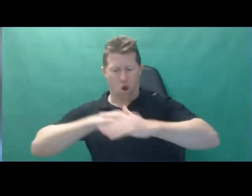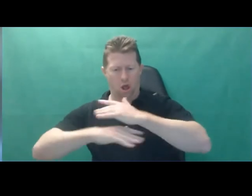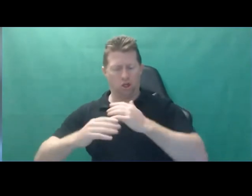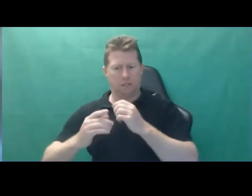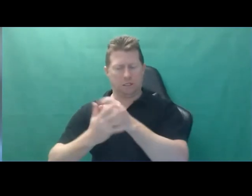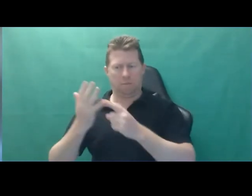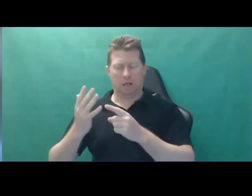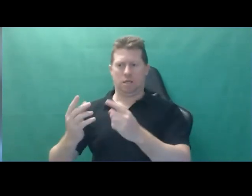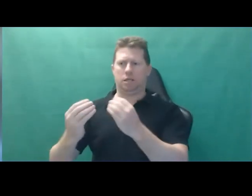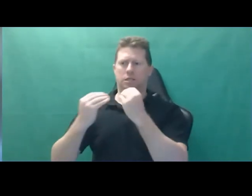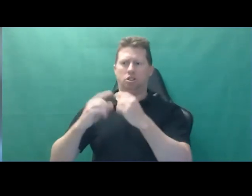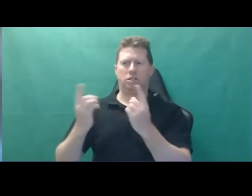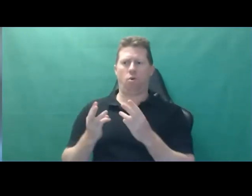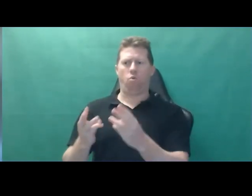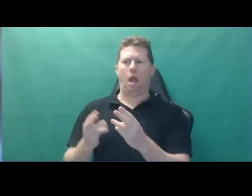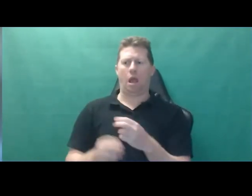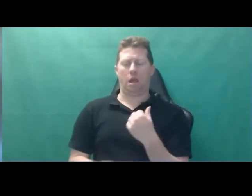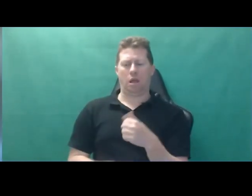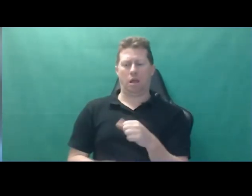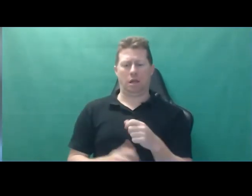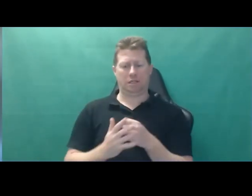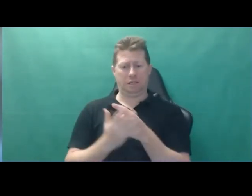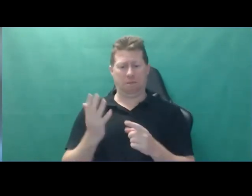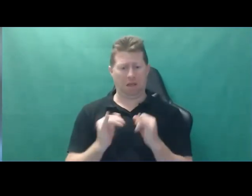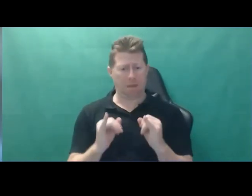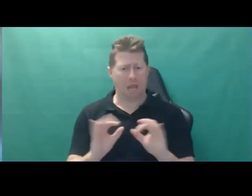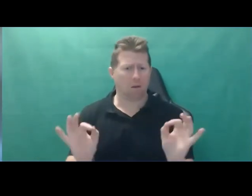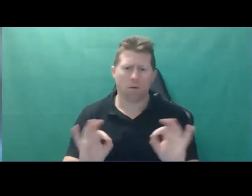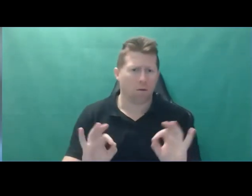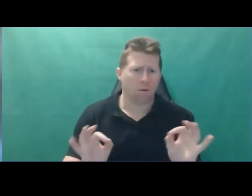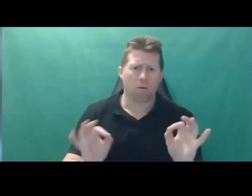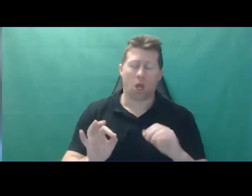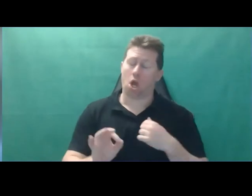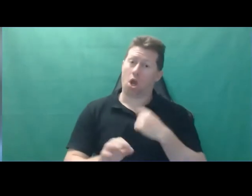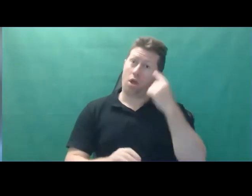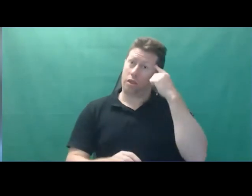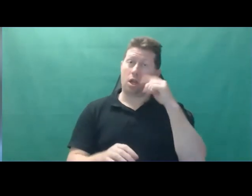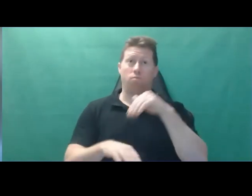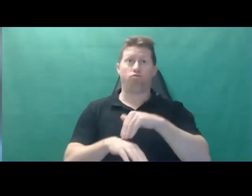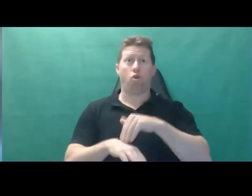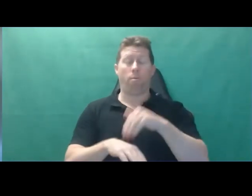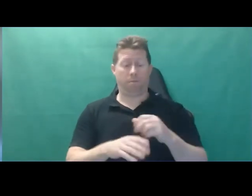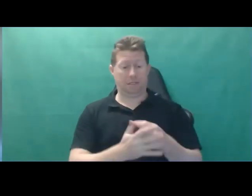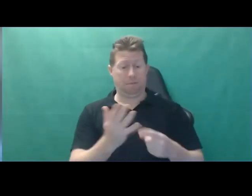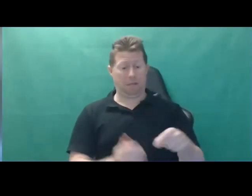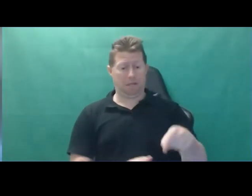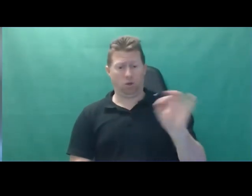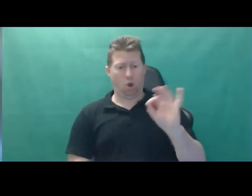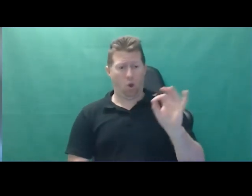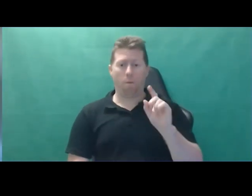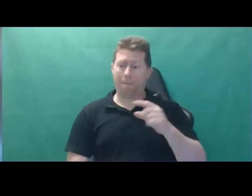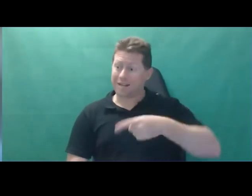different. I learnt that disability is not a bad thing. I learnt that the problem is not people with disability but abled and